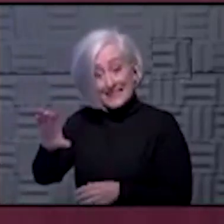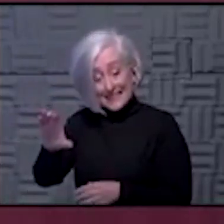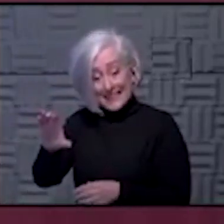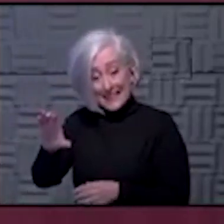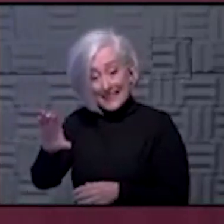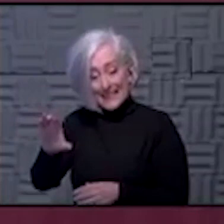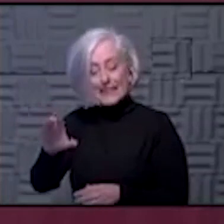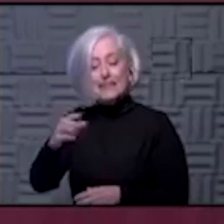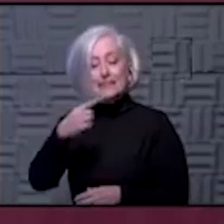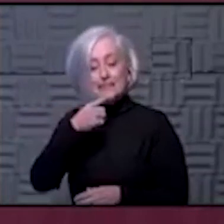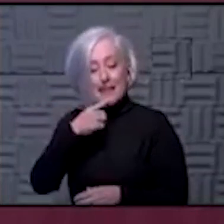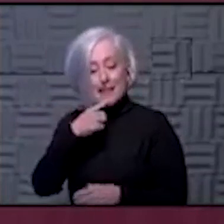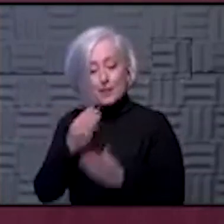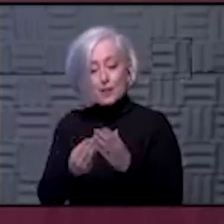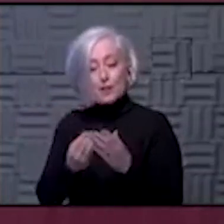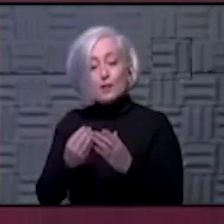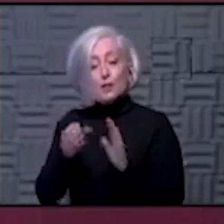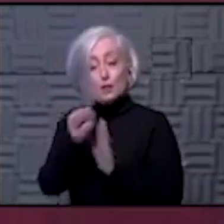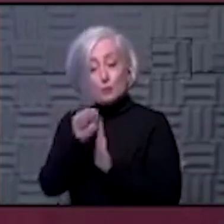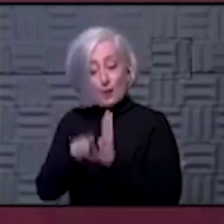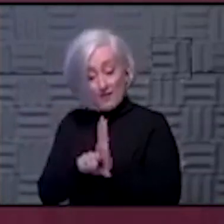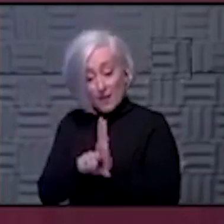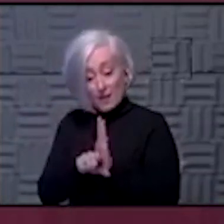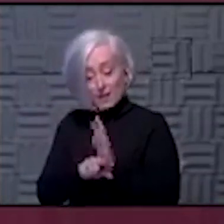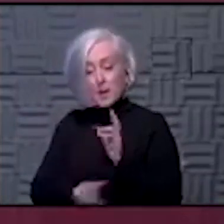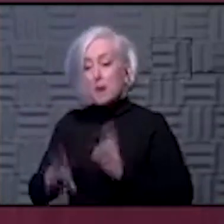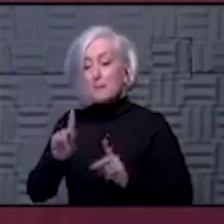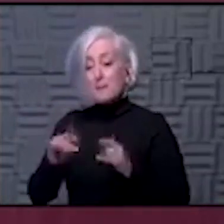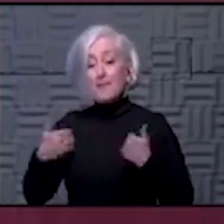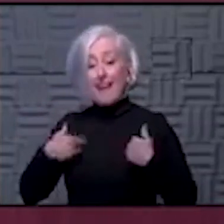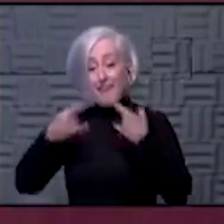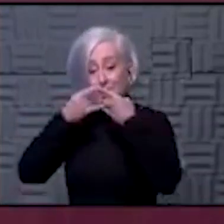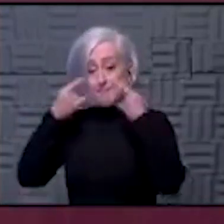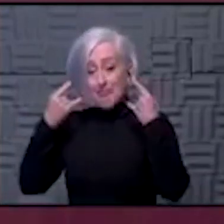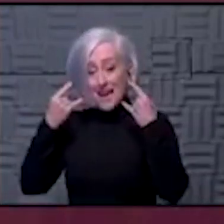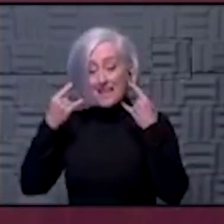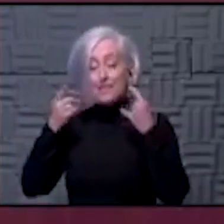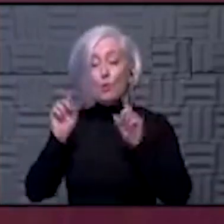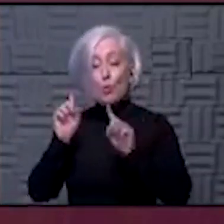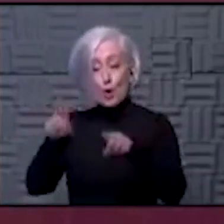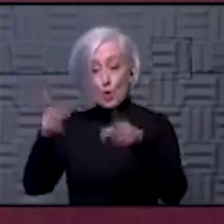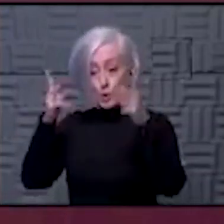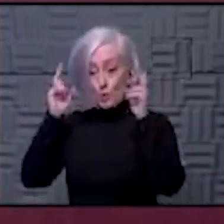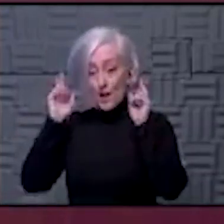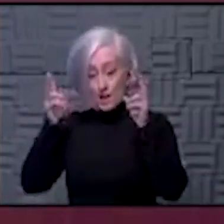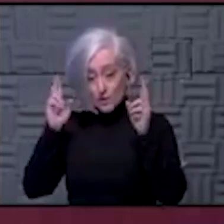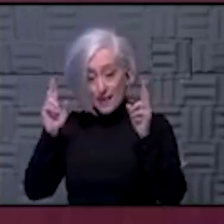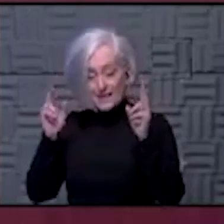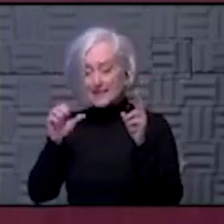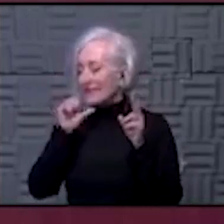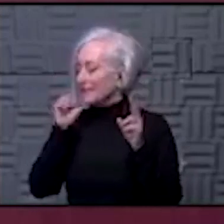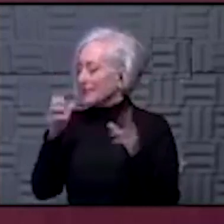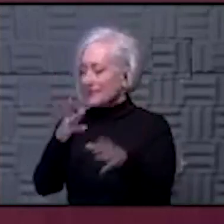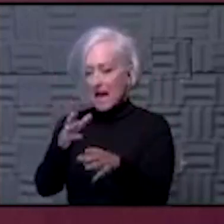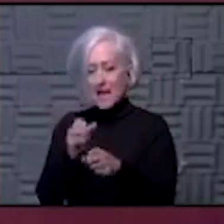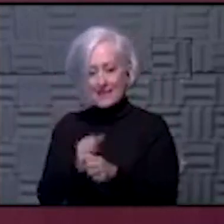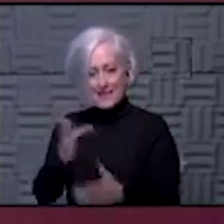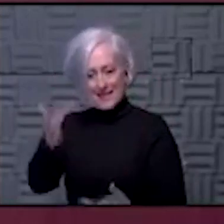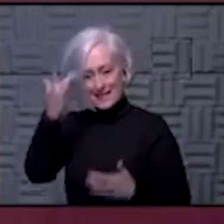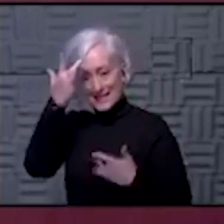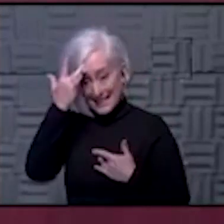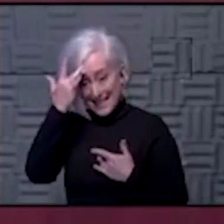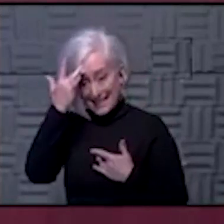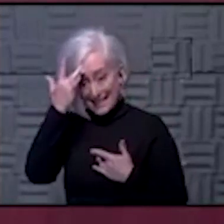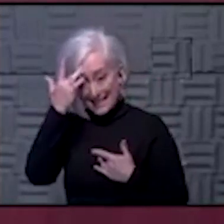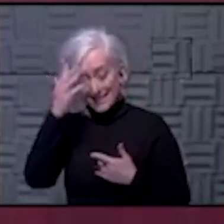the examples in Springfield where people wore masks and didn't get the disease even though the two hairdressers were positive. It is very possible to